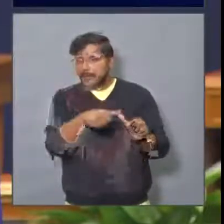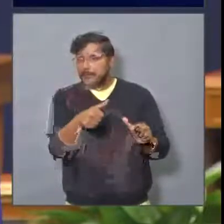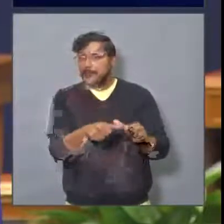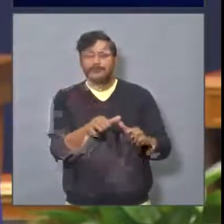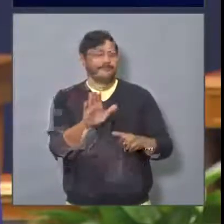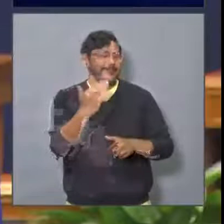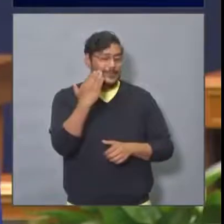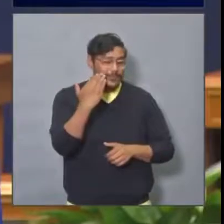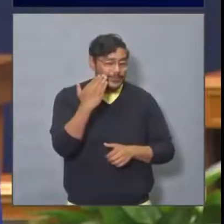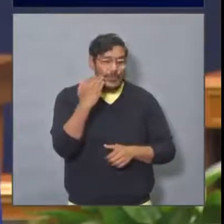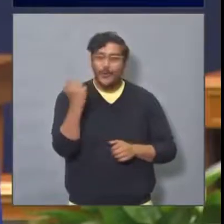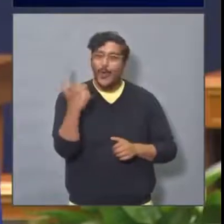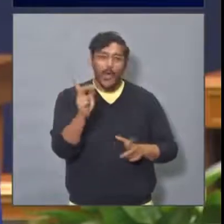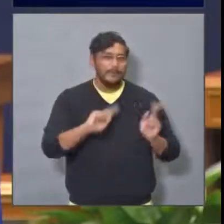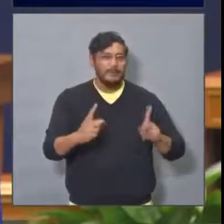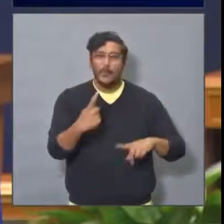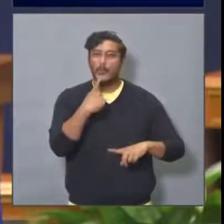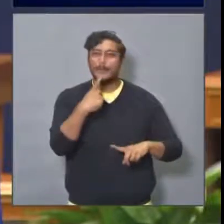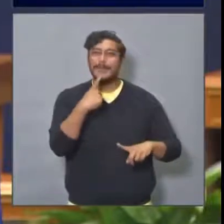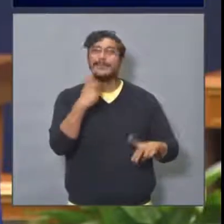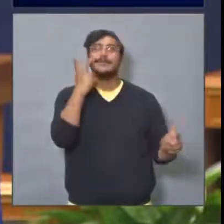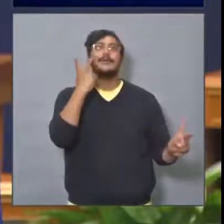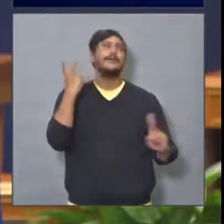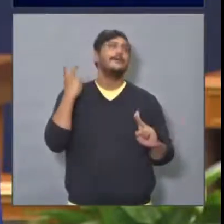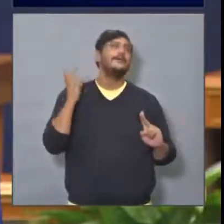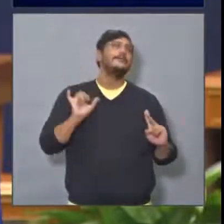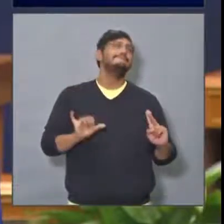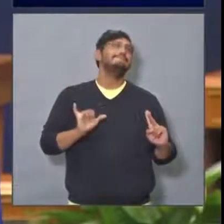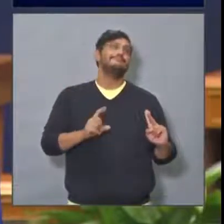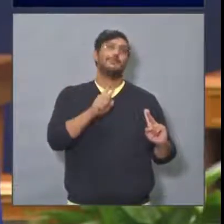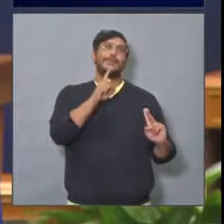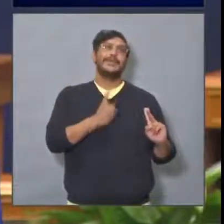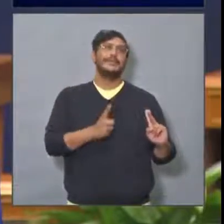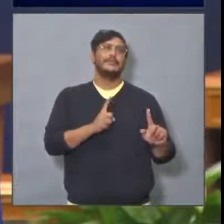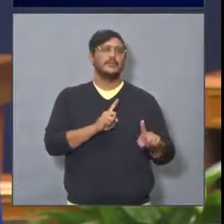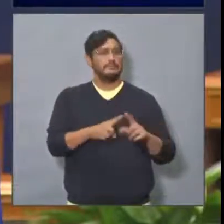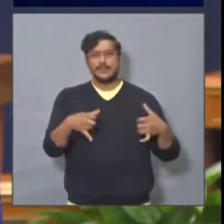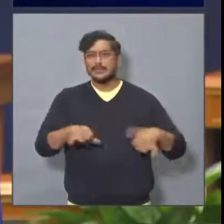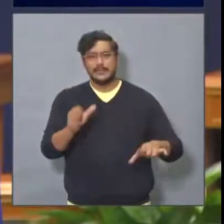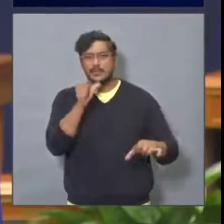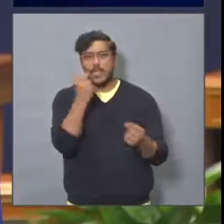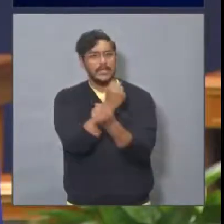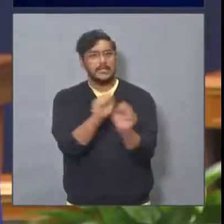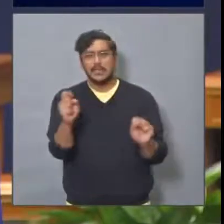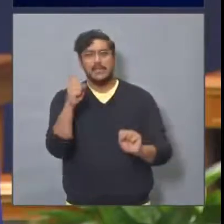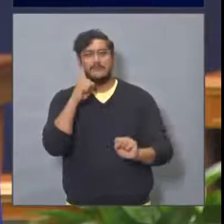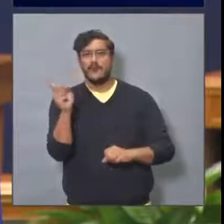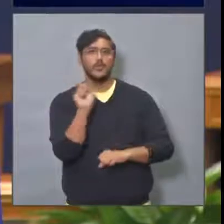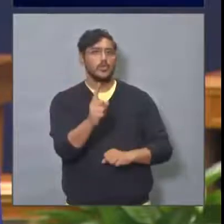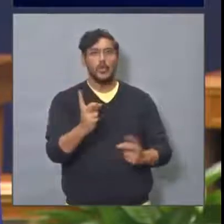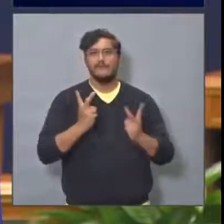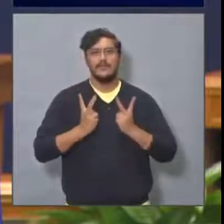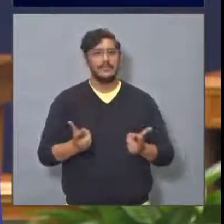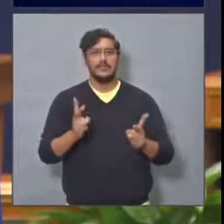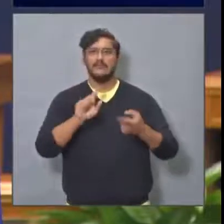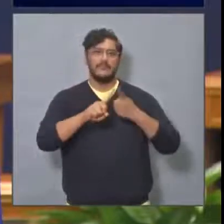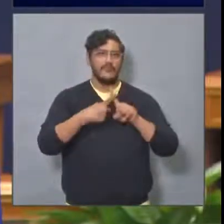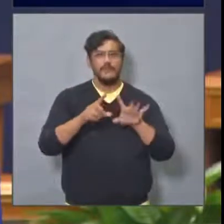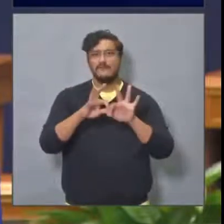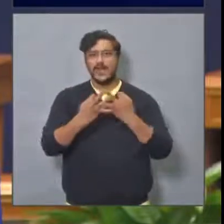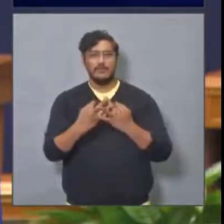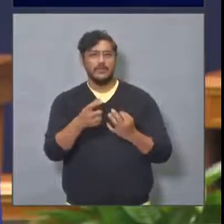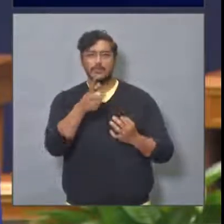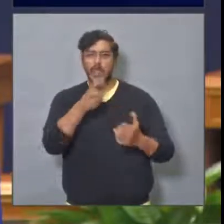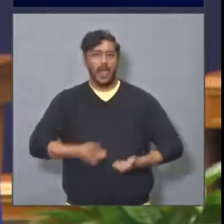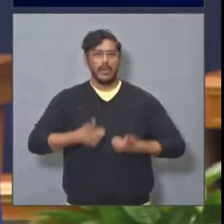it used to be, it still isn't safe or smart to return to seeing friends and family we don't live with. You could